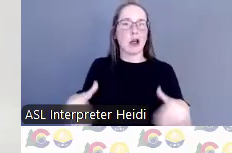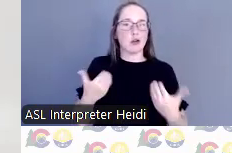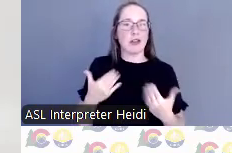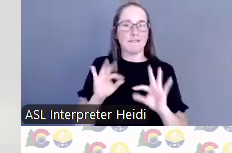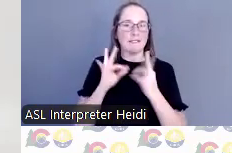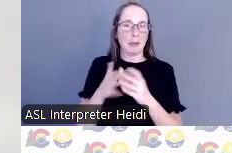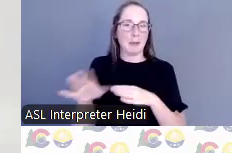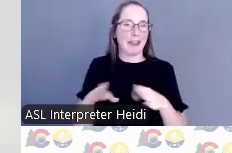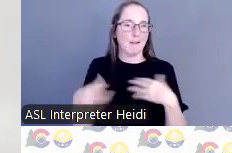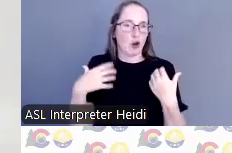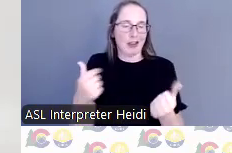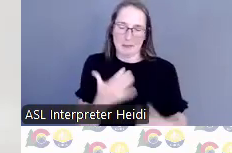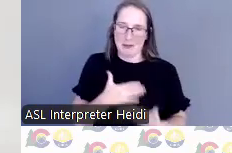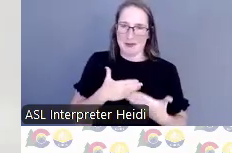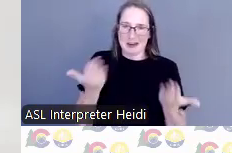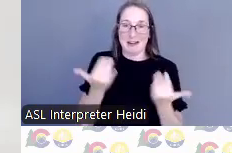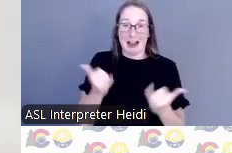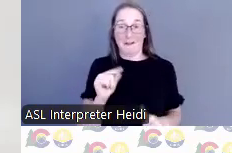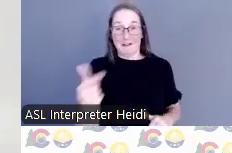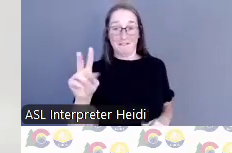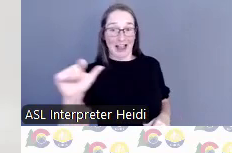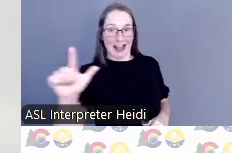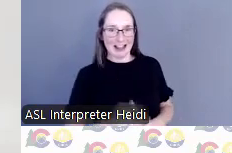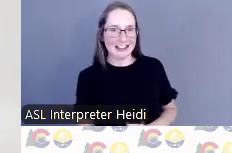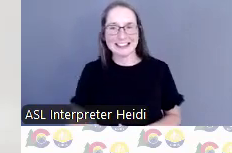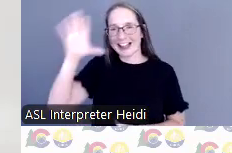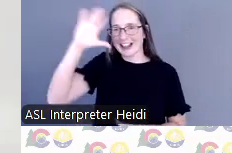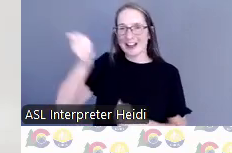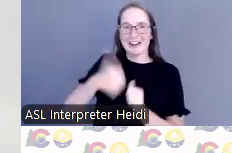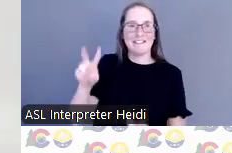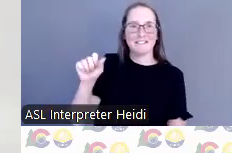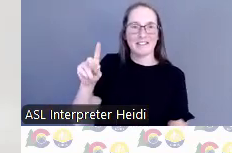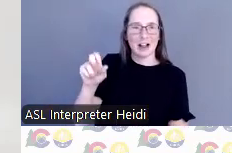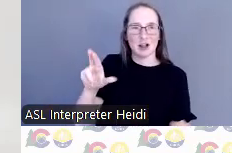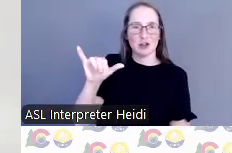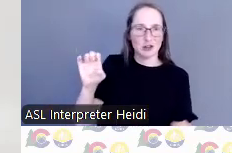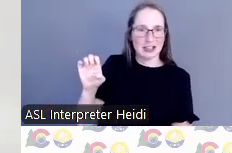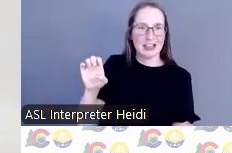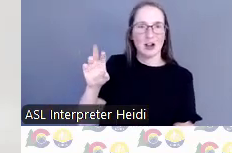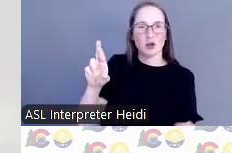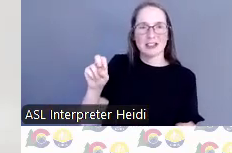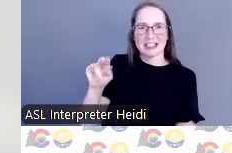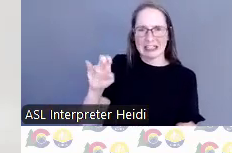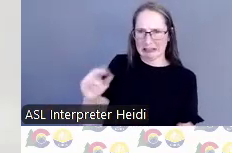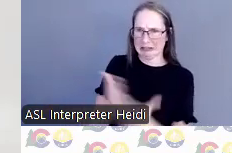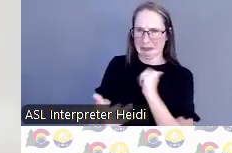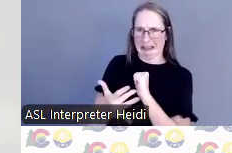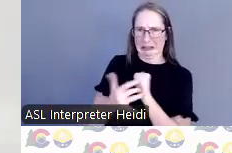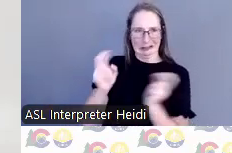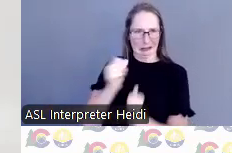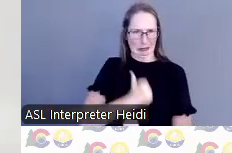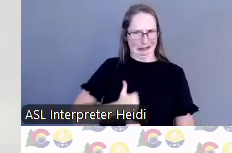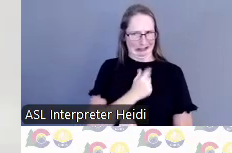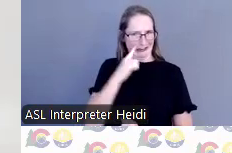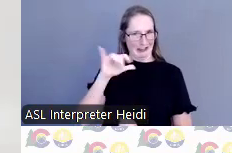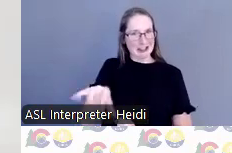glad to be here. And I'll pass it to Val. Hi, everyone. Valerie Resendez having a little bit of technical issues, so I apologize for that,